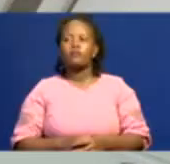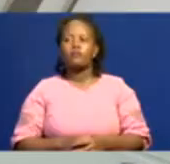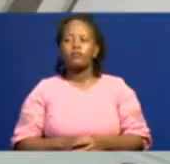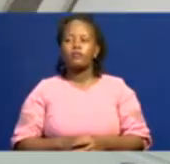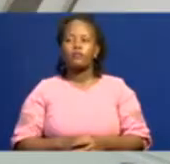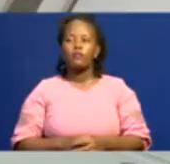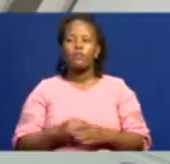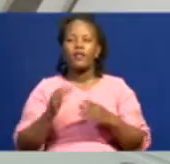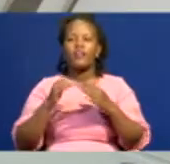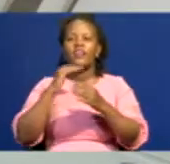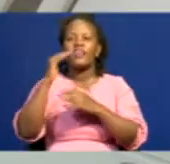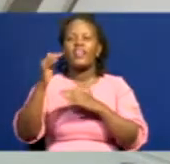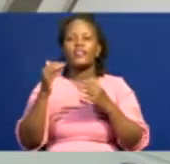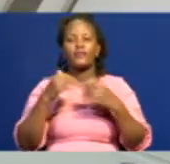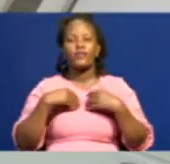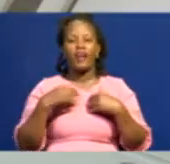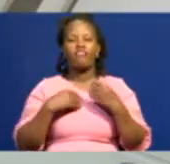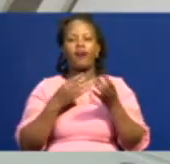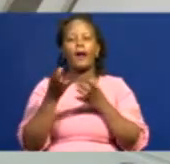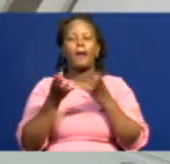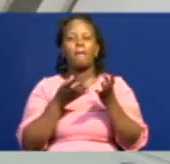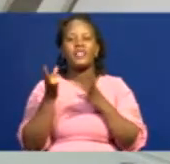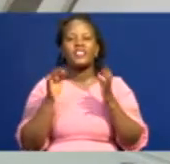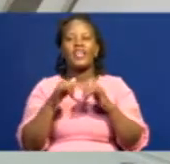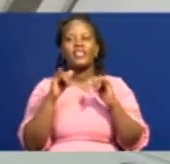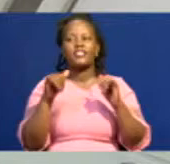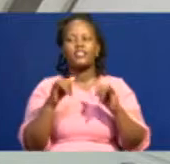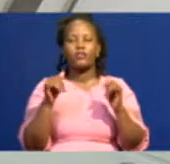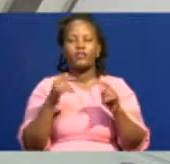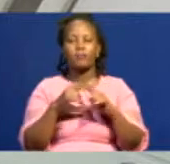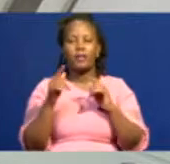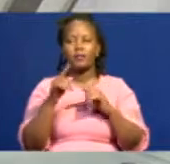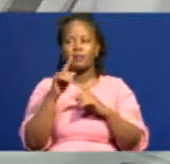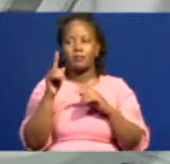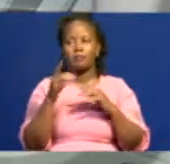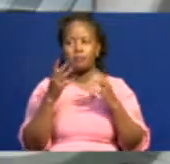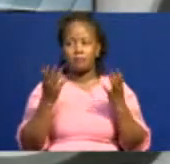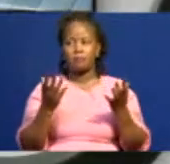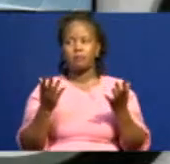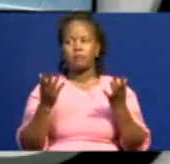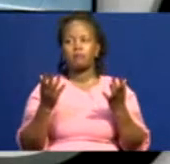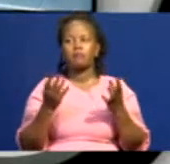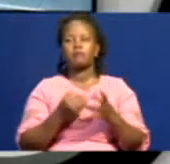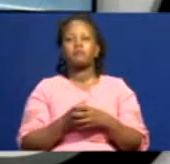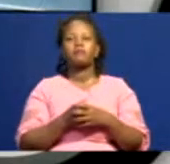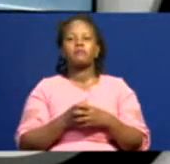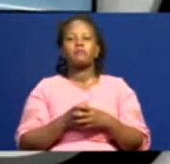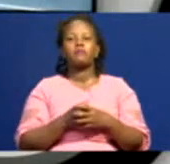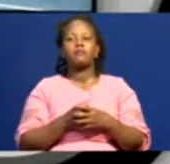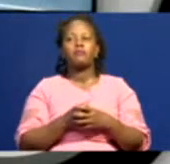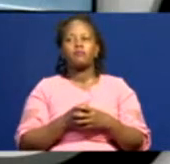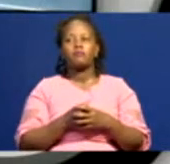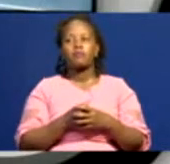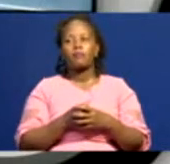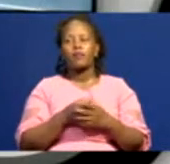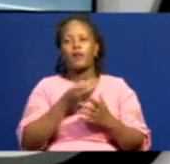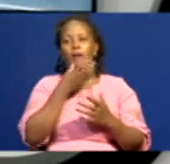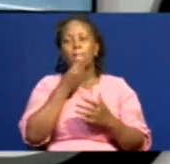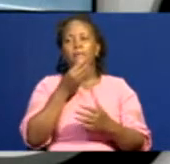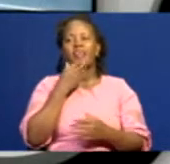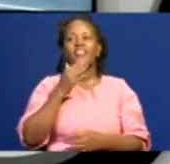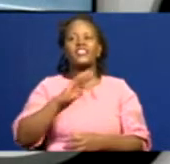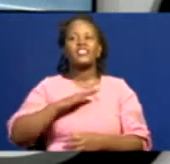Wairi Mwenjanga is coming a little later on with the day's business, but first, men, those men in Samburu